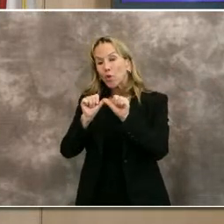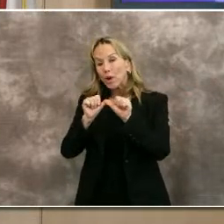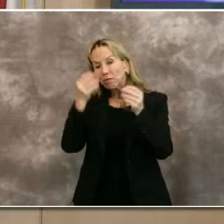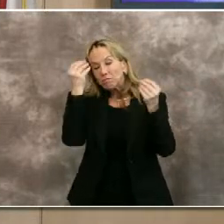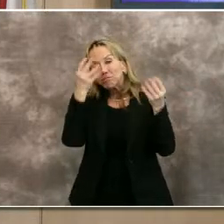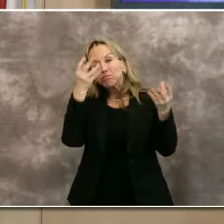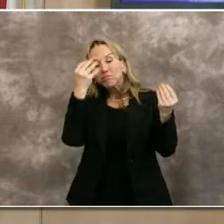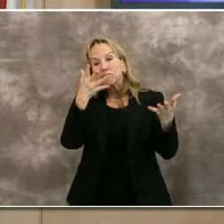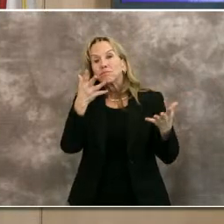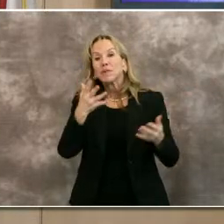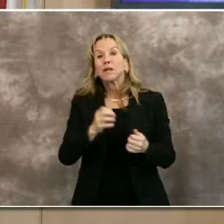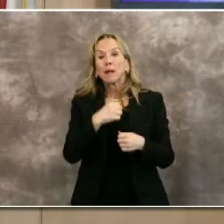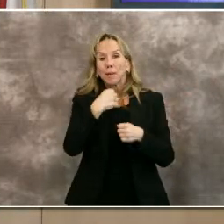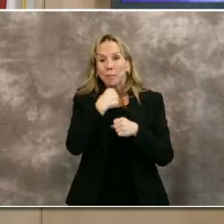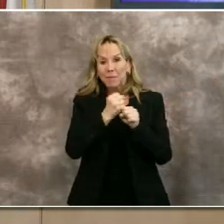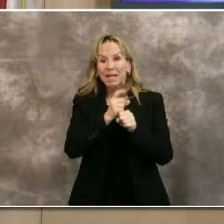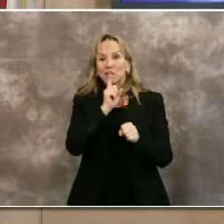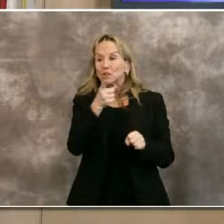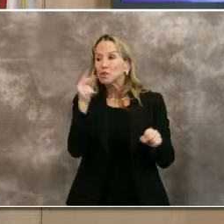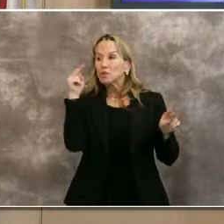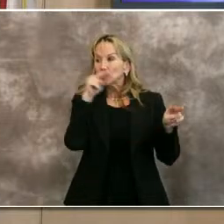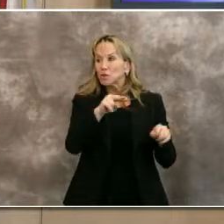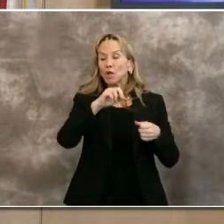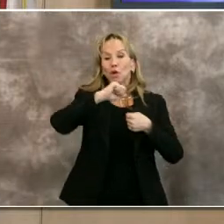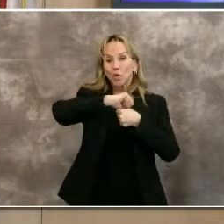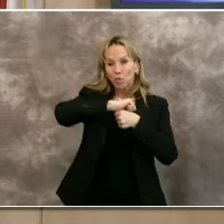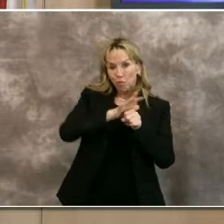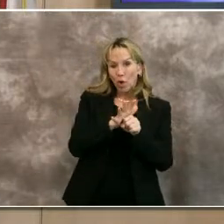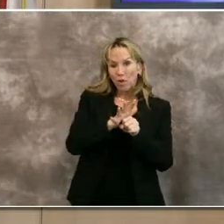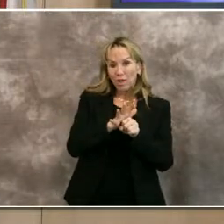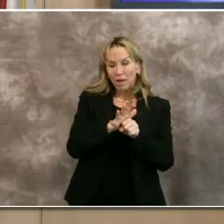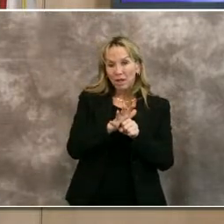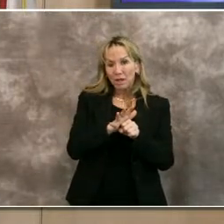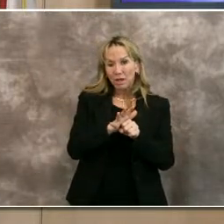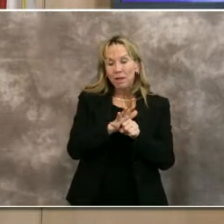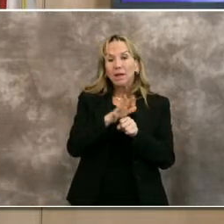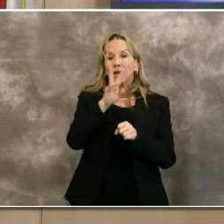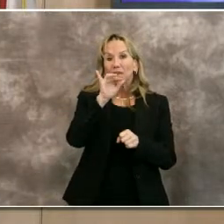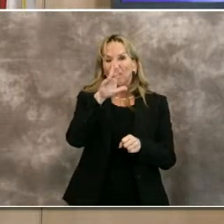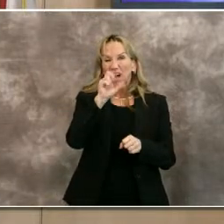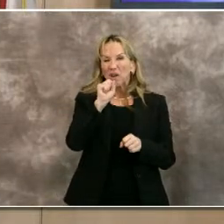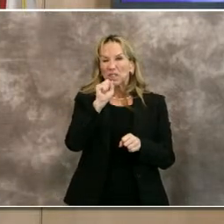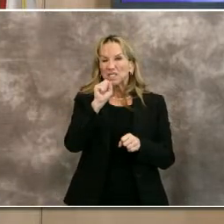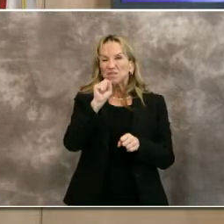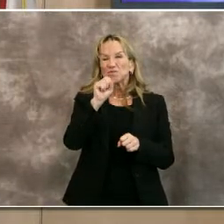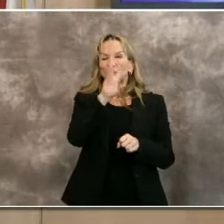updates and information, please visit our coronavirus website at